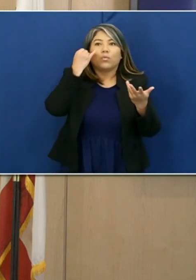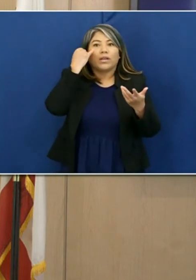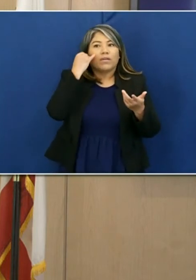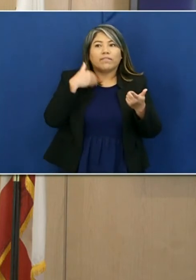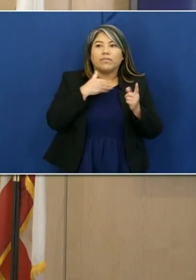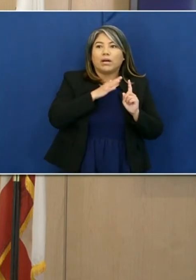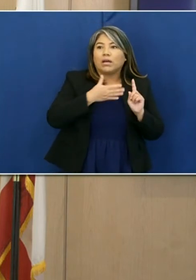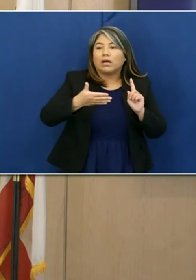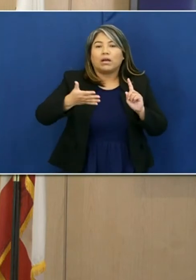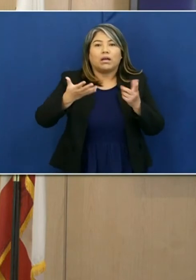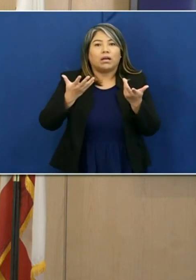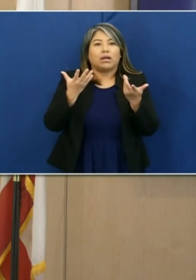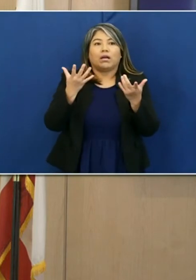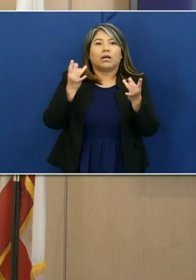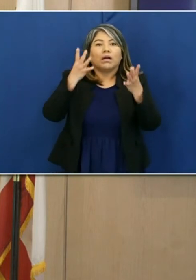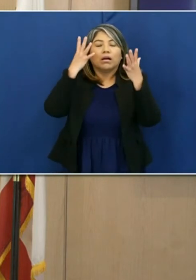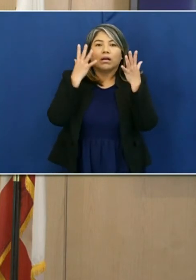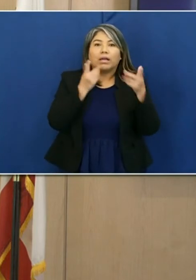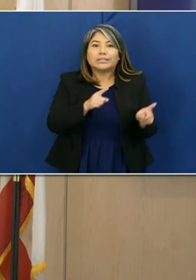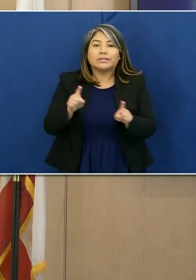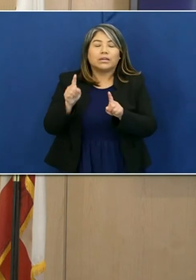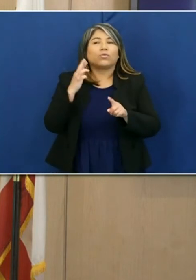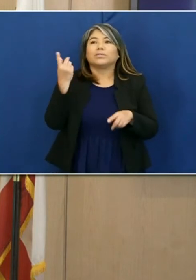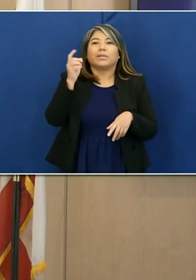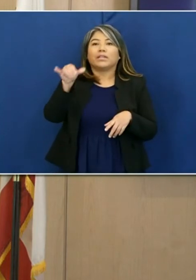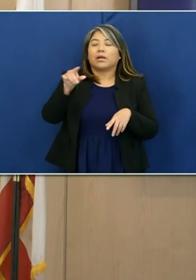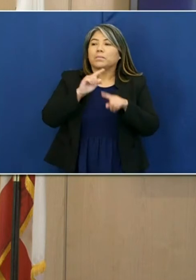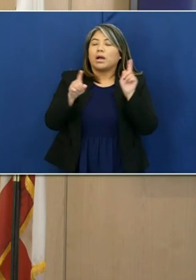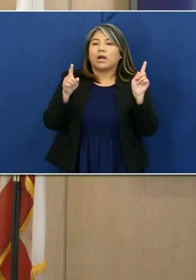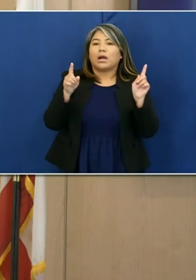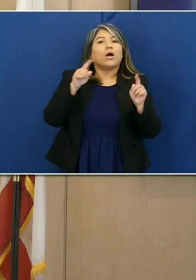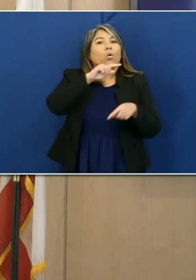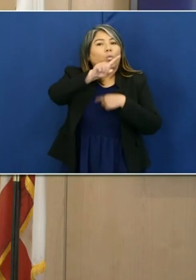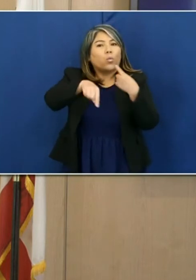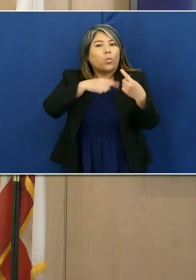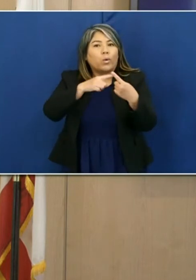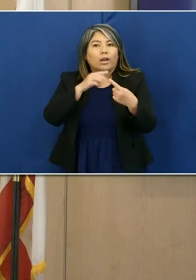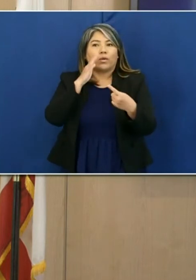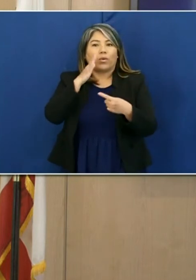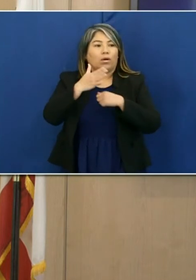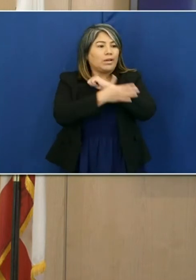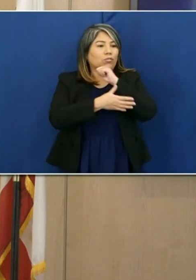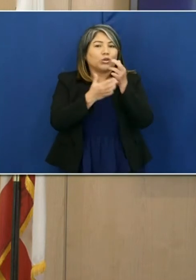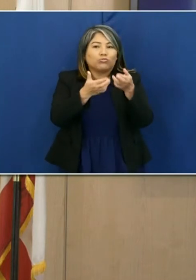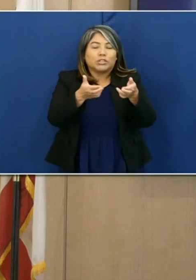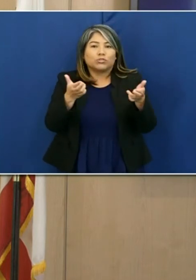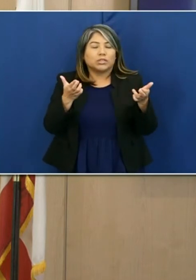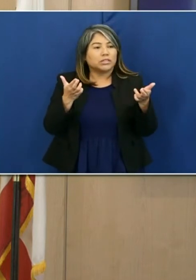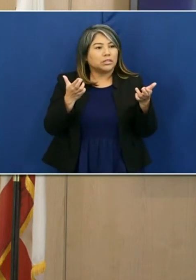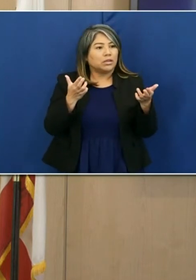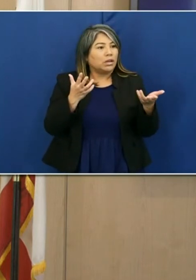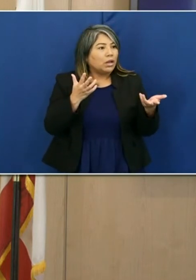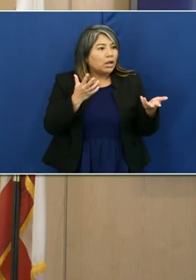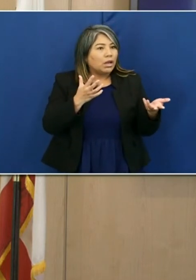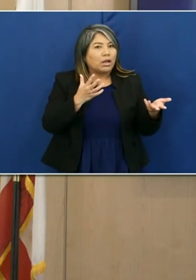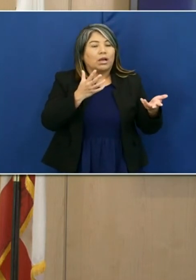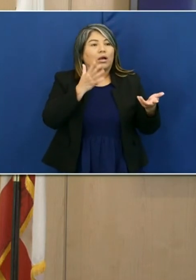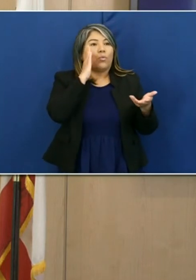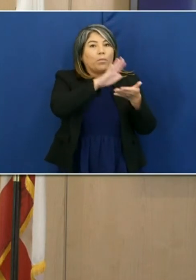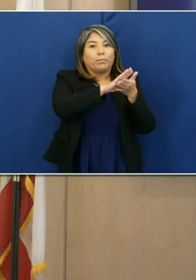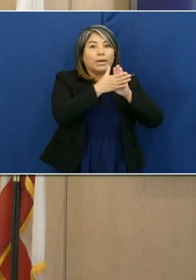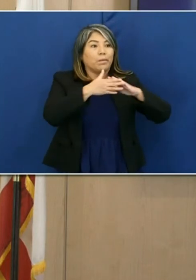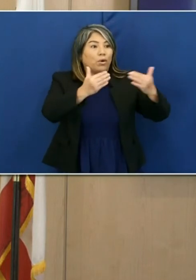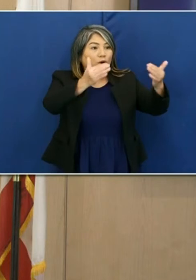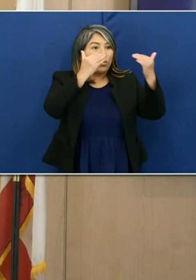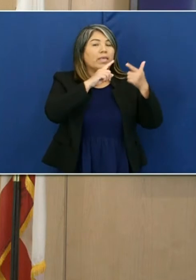nature? And so at what point are the county resources overwhelmed and need help? And